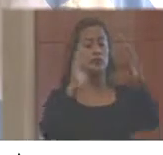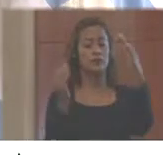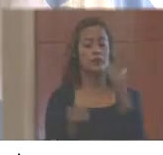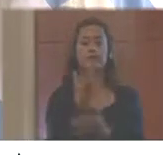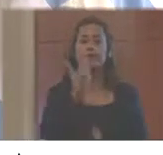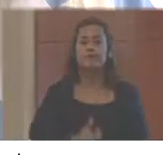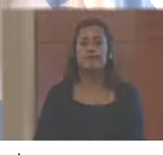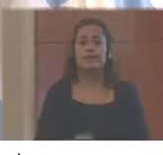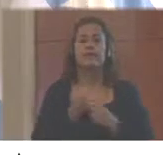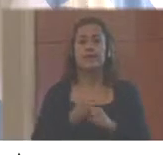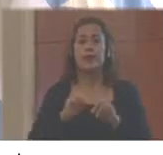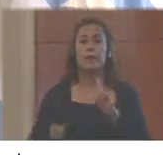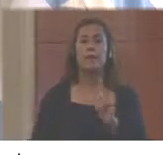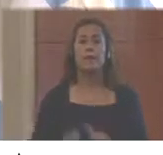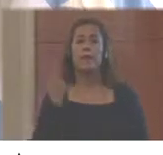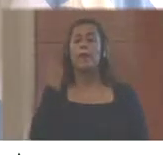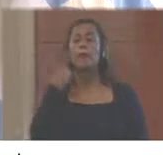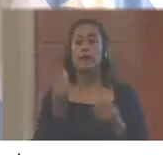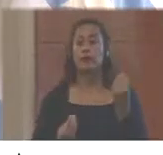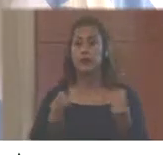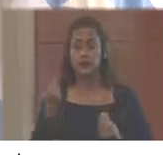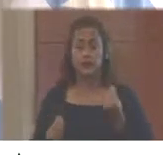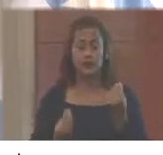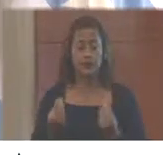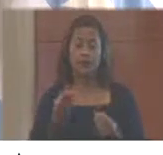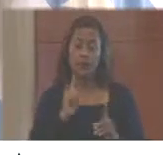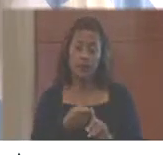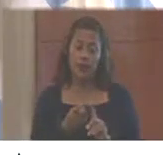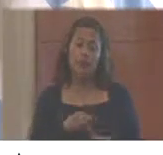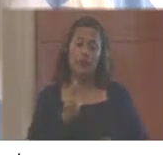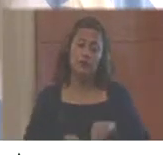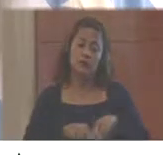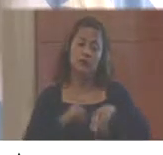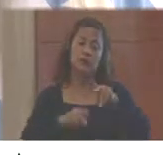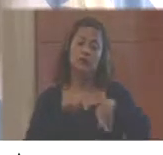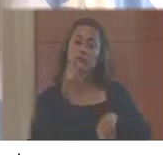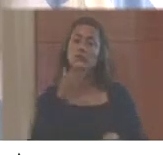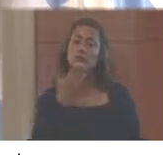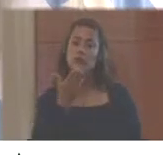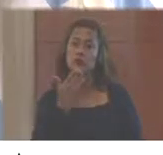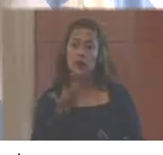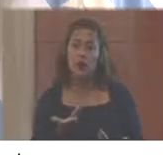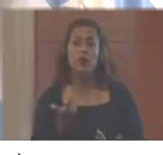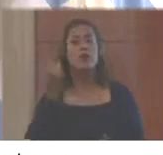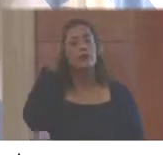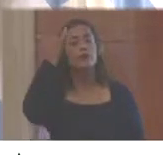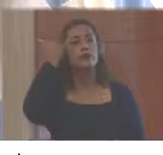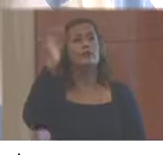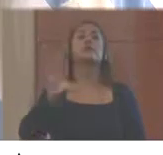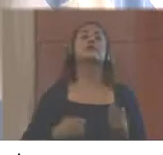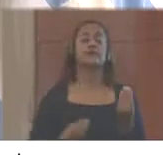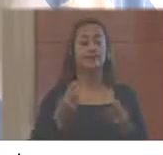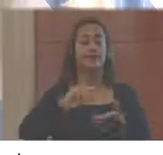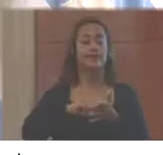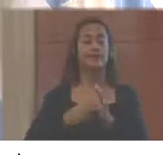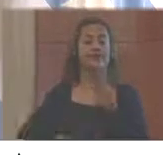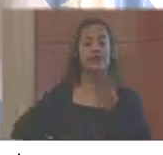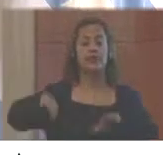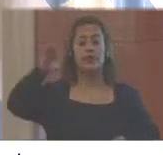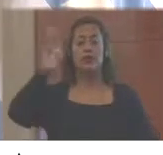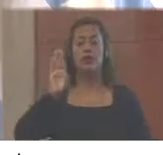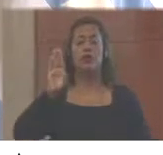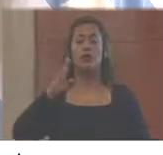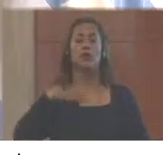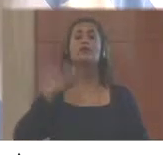construction projects. These initiatives that I have described reflect Jamaica's commitment to the goals of the Yoga Framework for